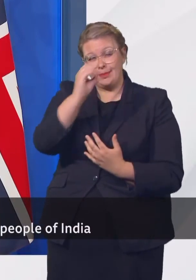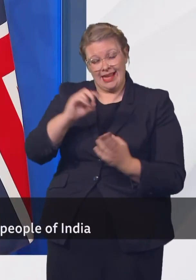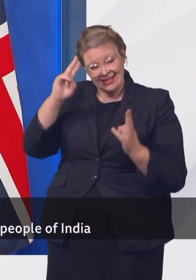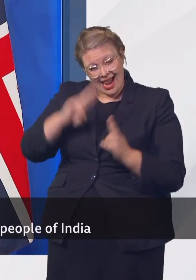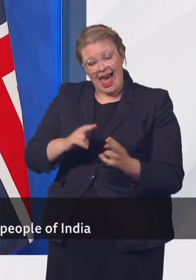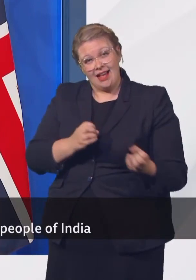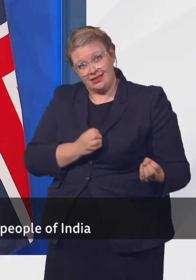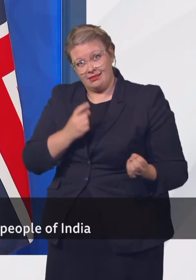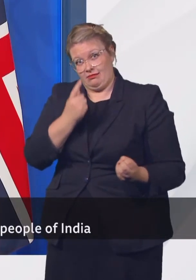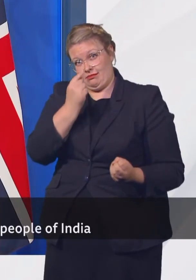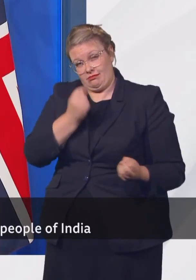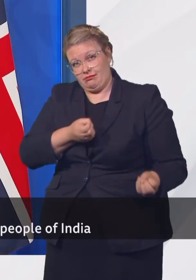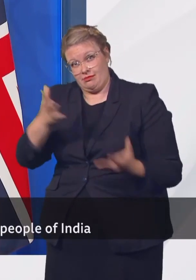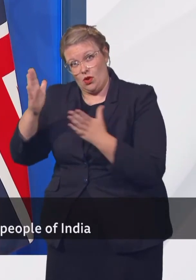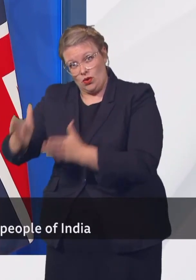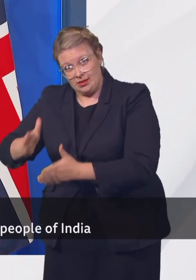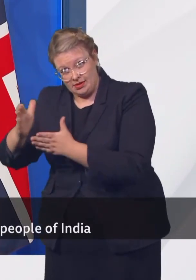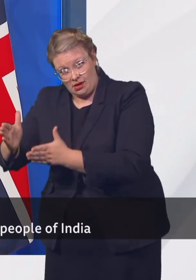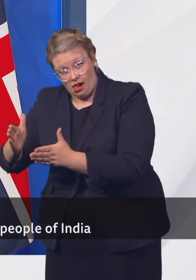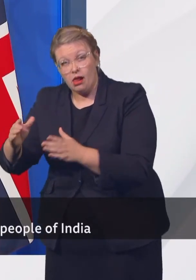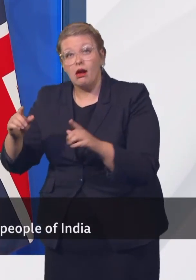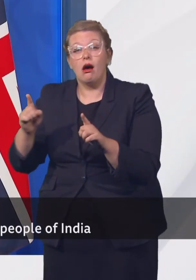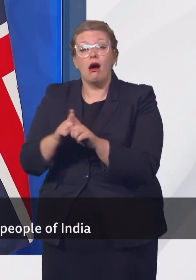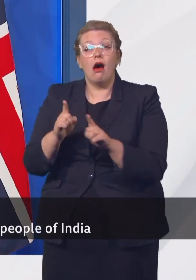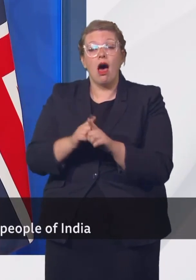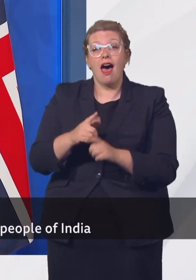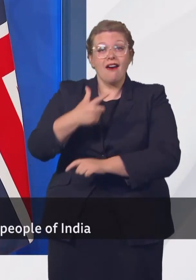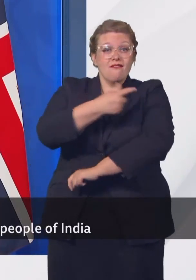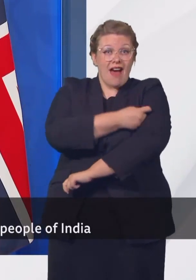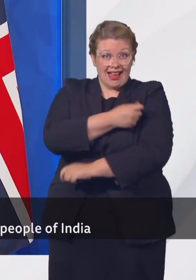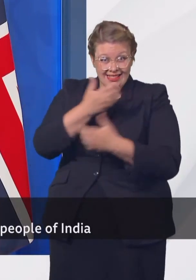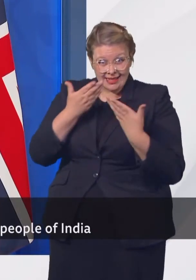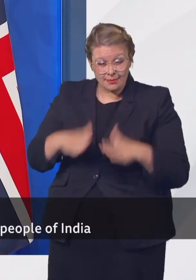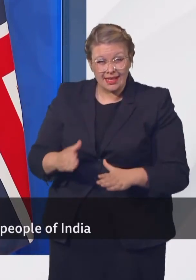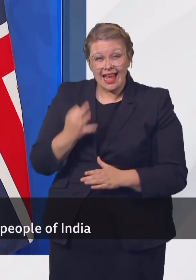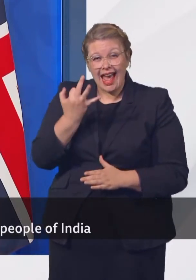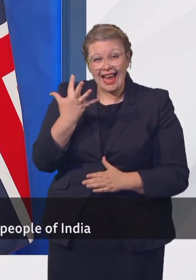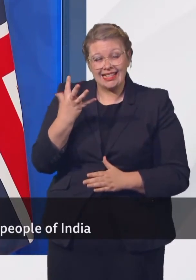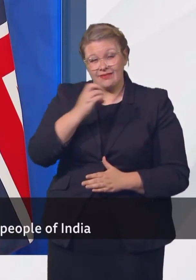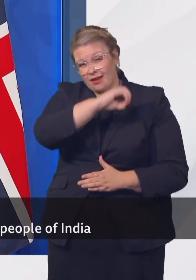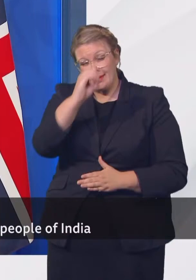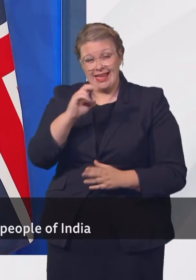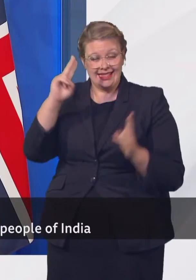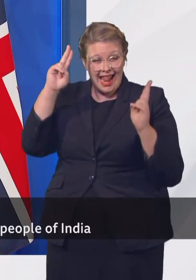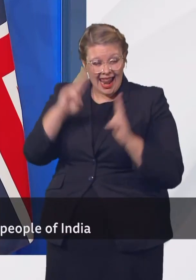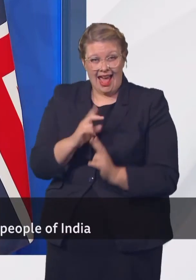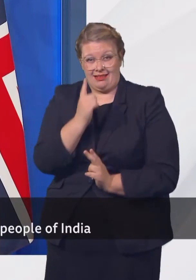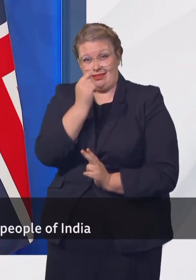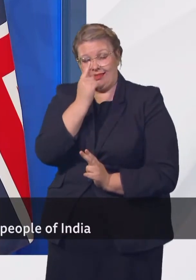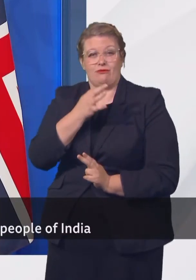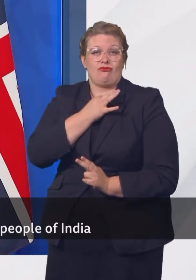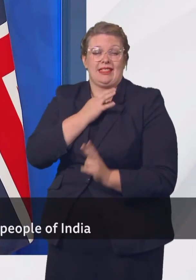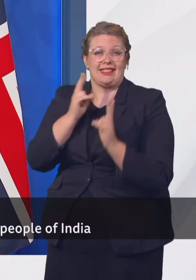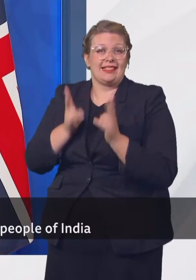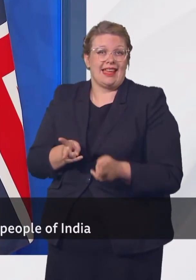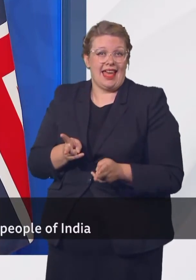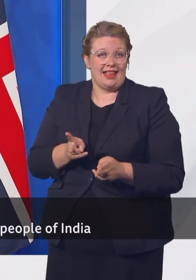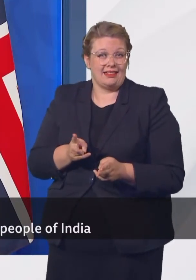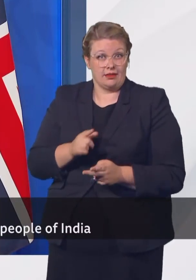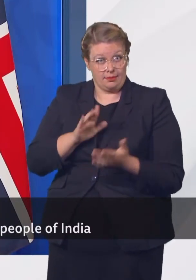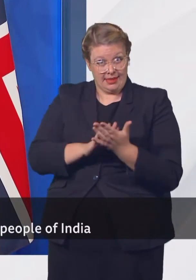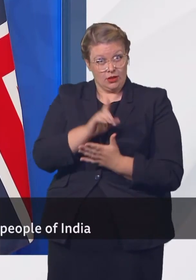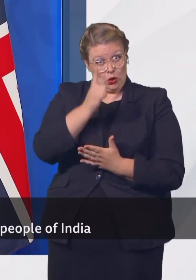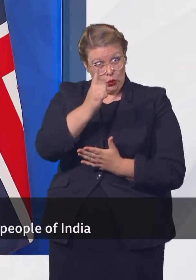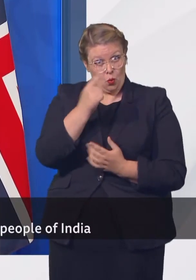around 85% protection from dying of COVID. That's the protection you get